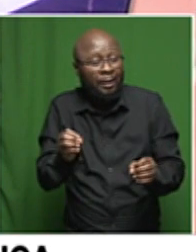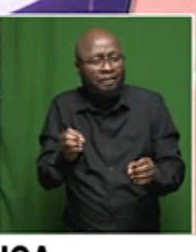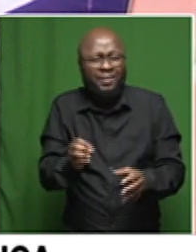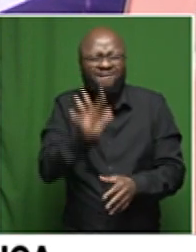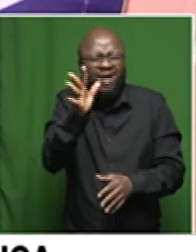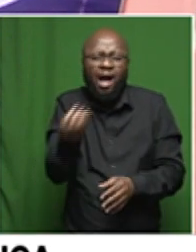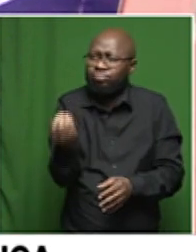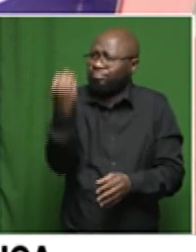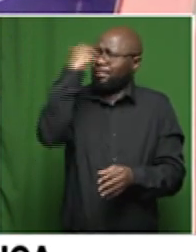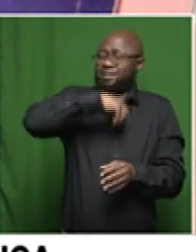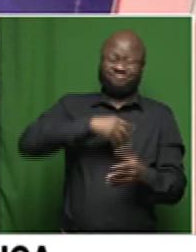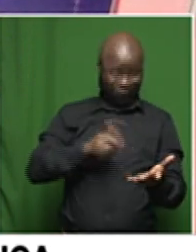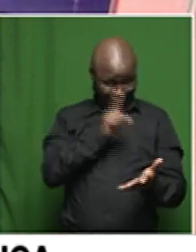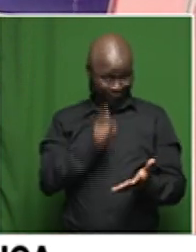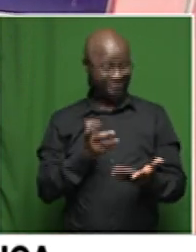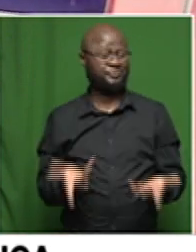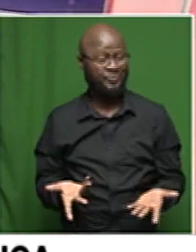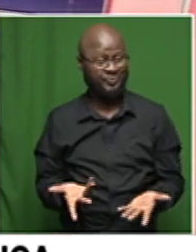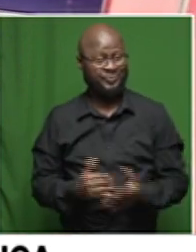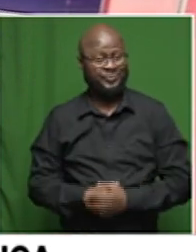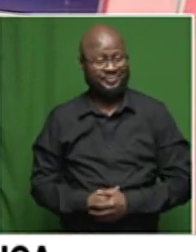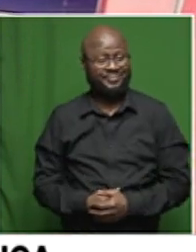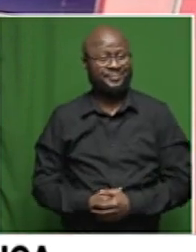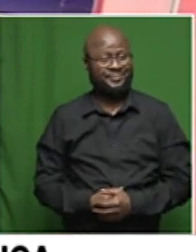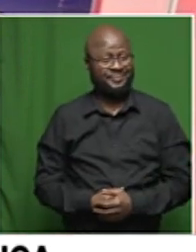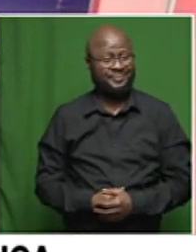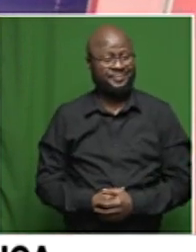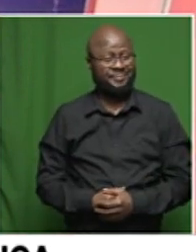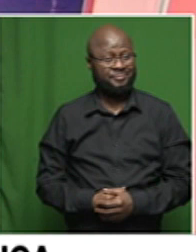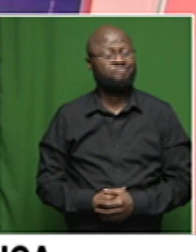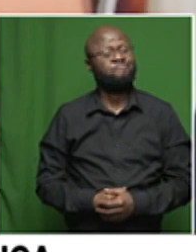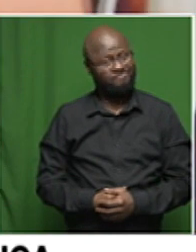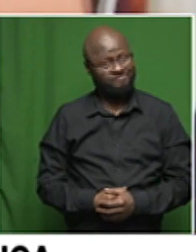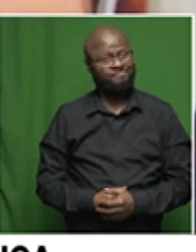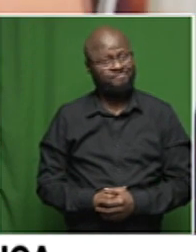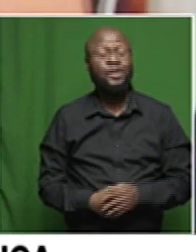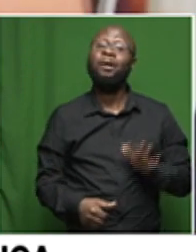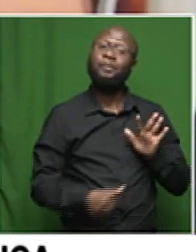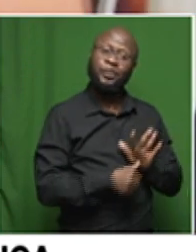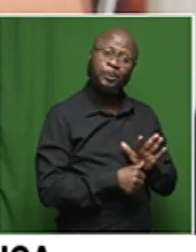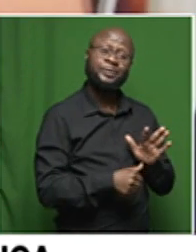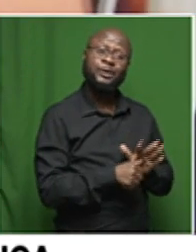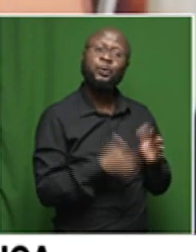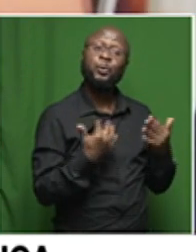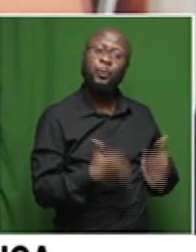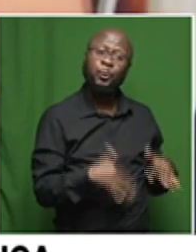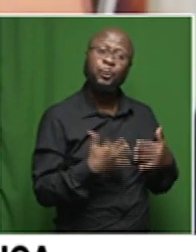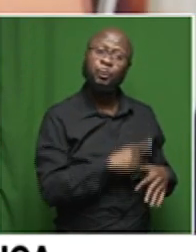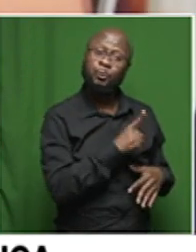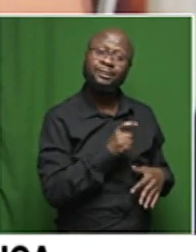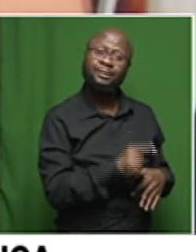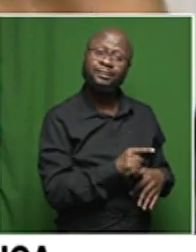respect to the medication? Yes, that is a very crucial point. So now, with high blood pressure,